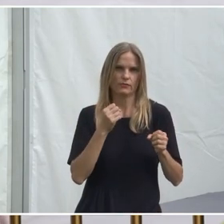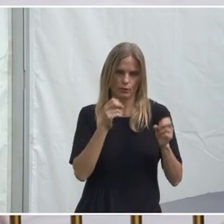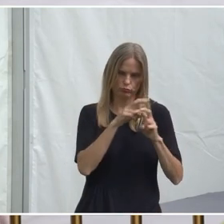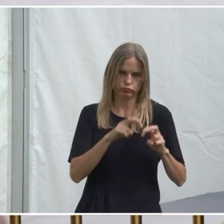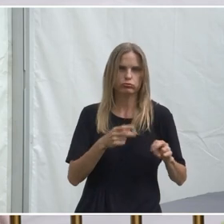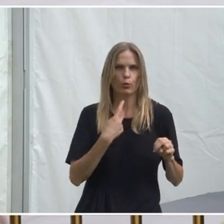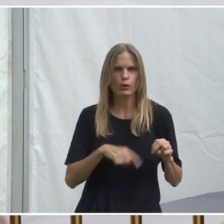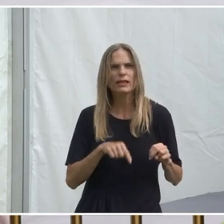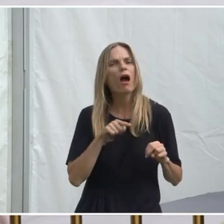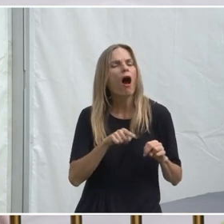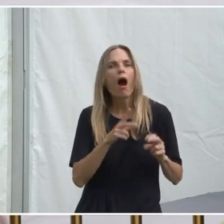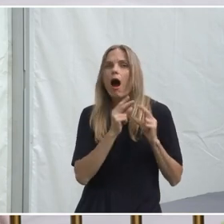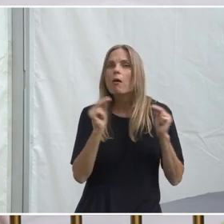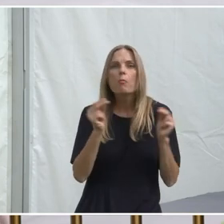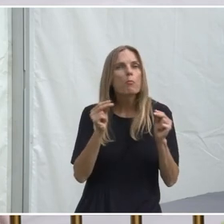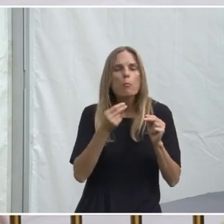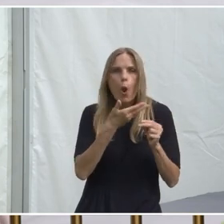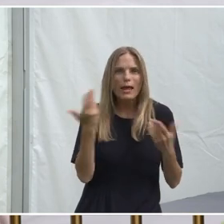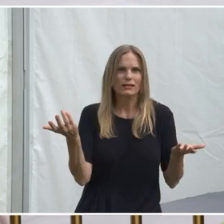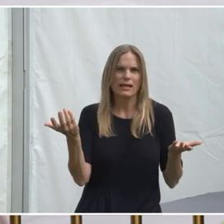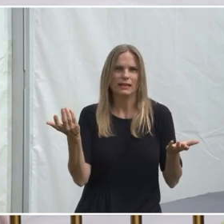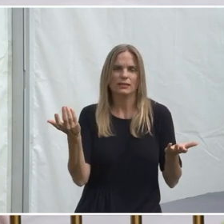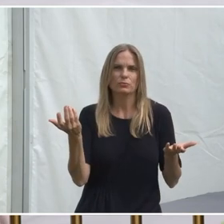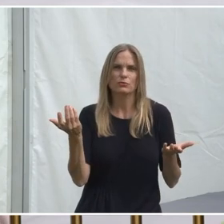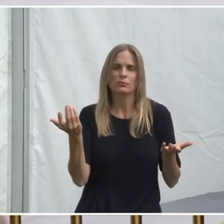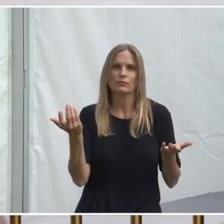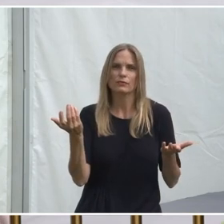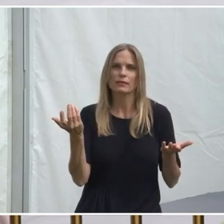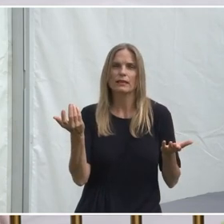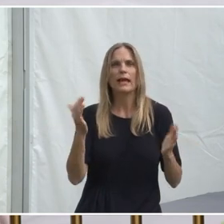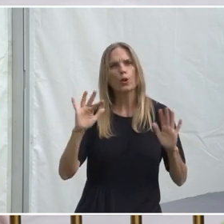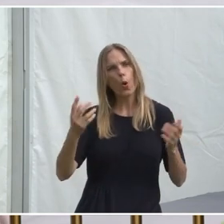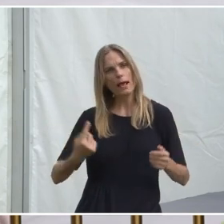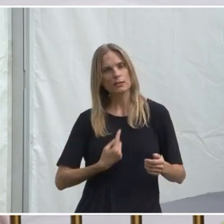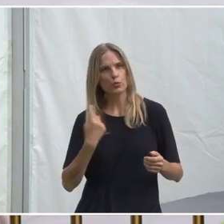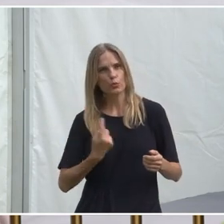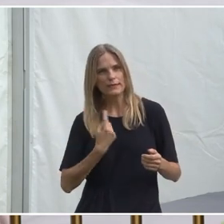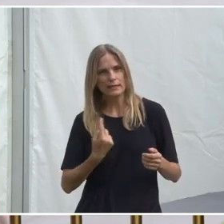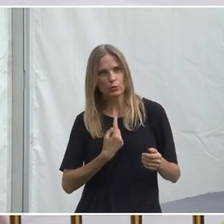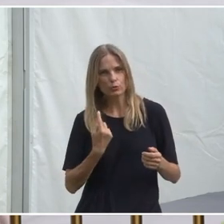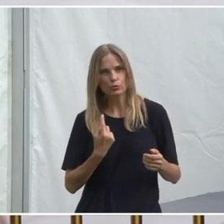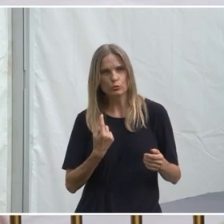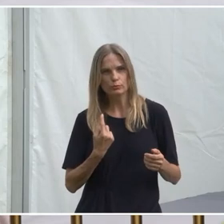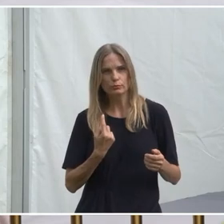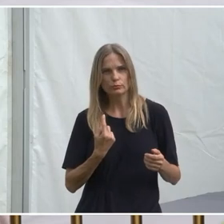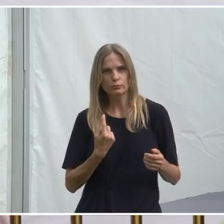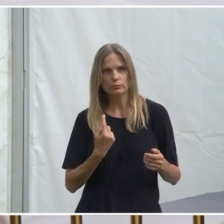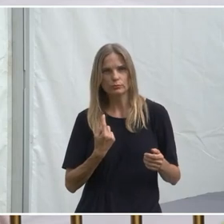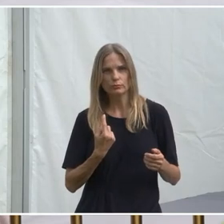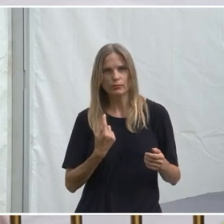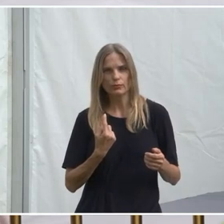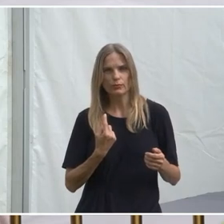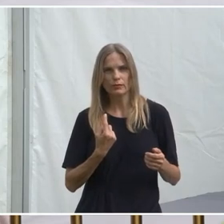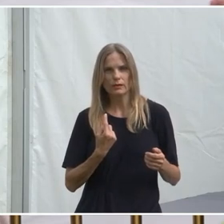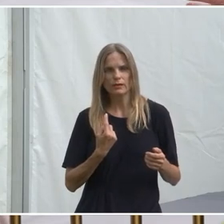There is no evidence whatsoever that loneliness should be increased